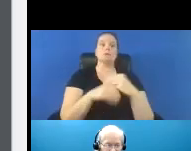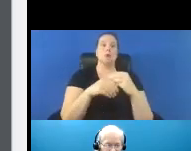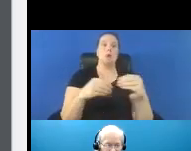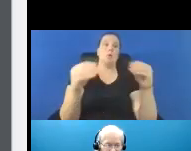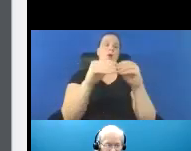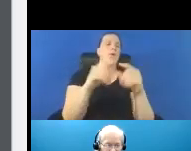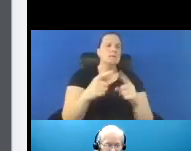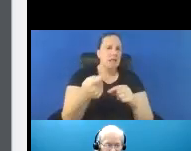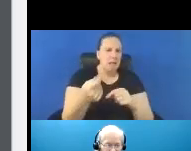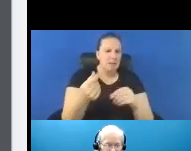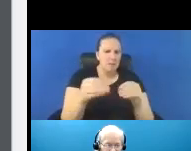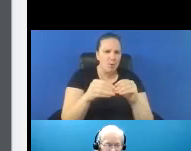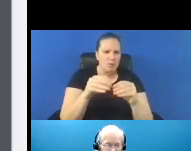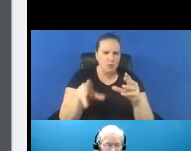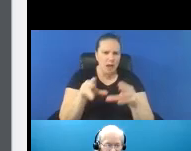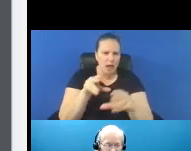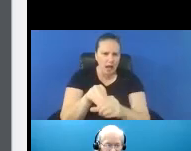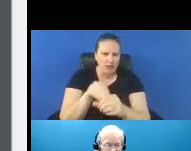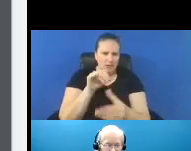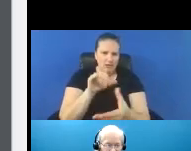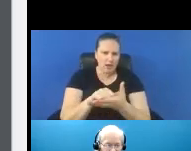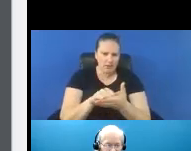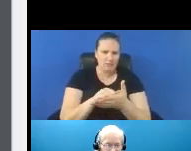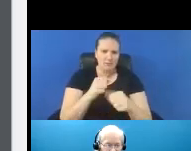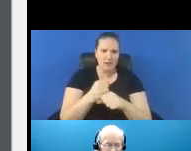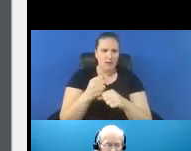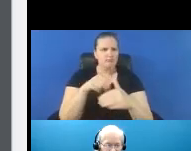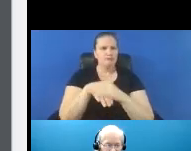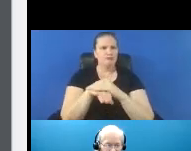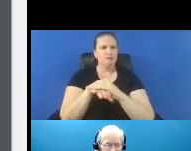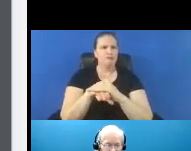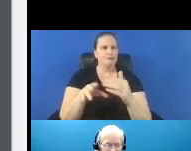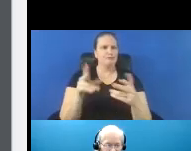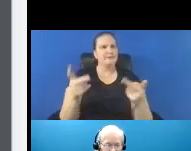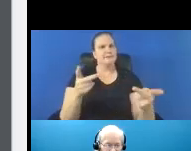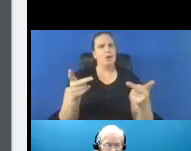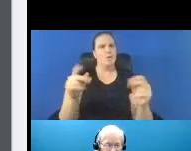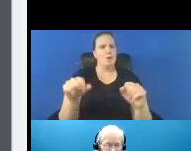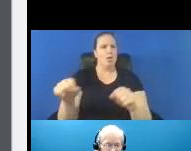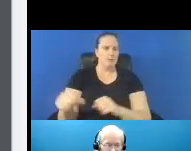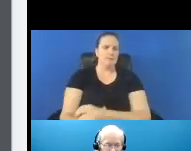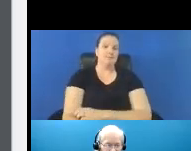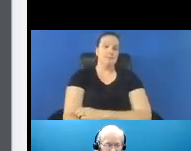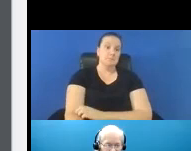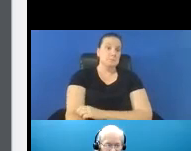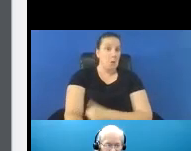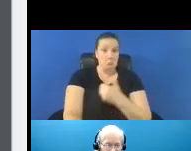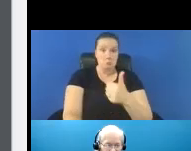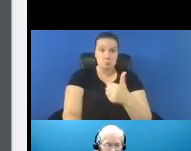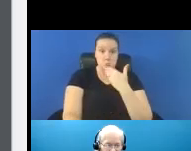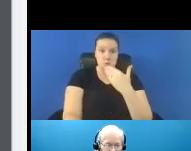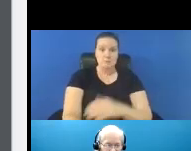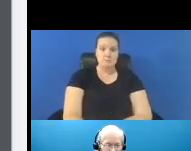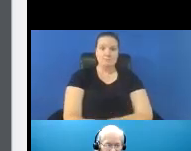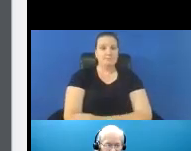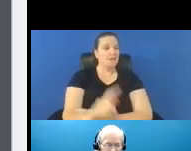bit more to put that into place, make that visitable. Okay, thanks, Nancy. Anyone else? I second